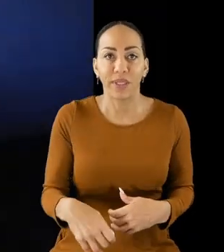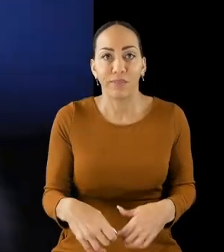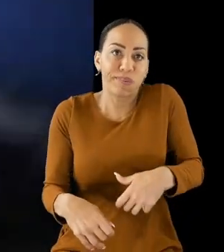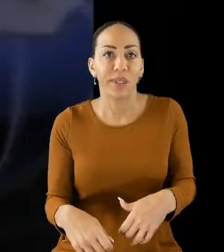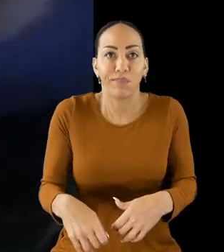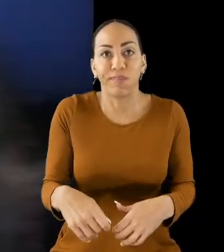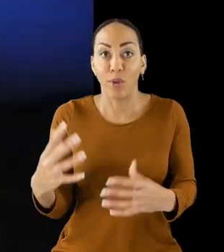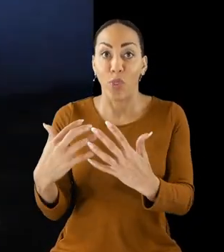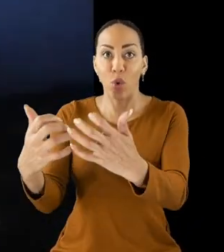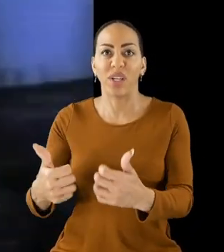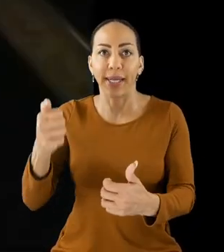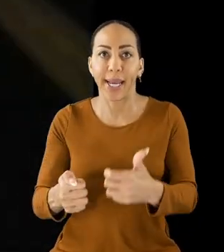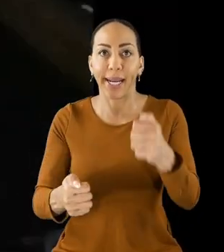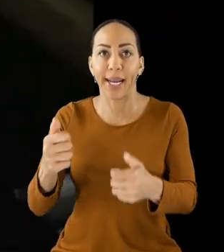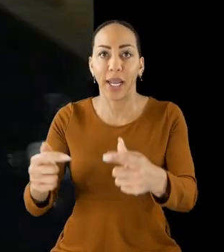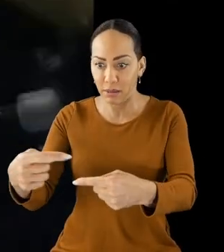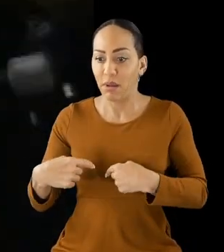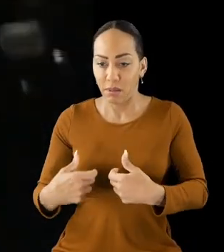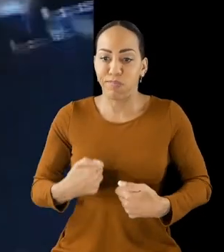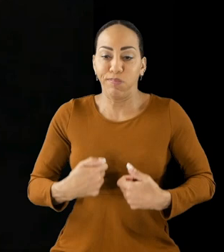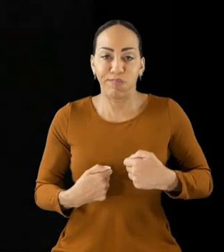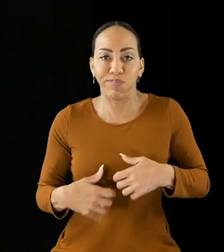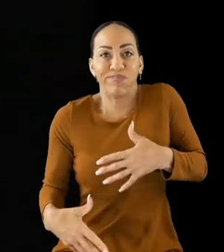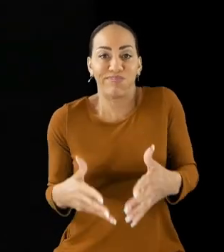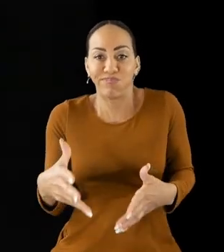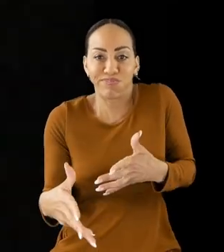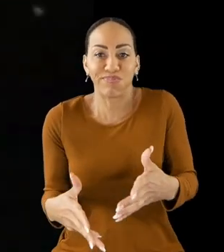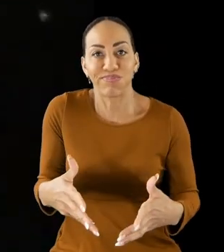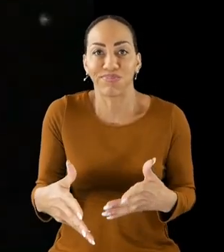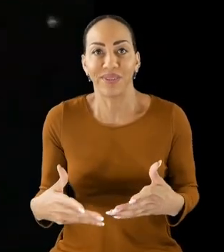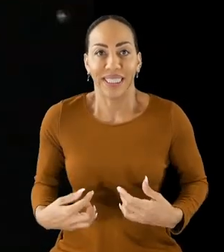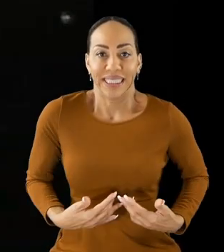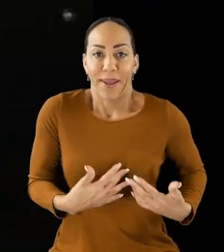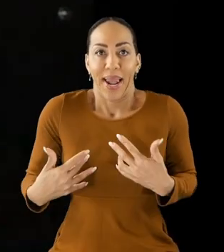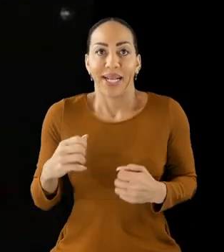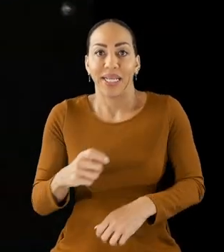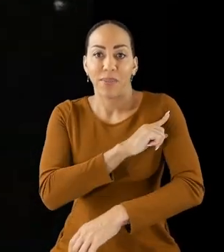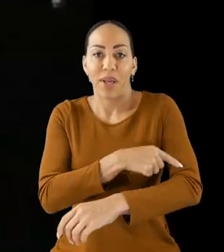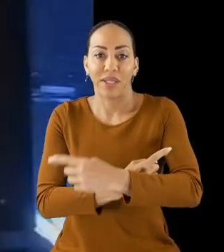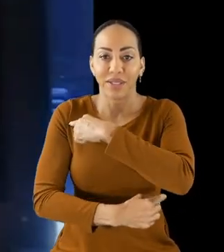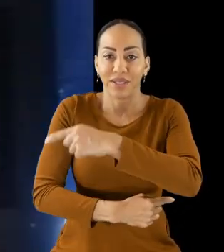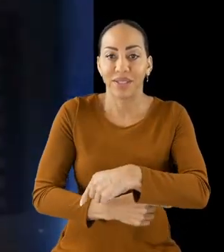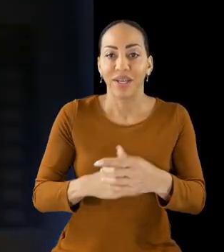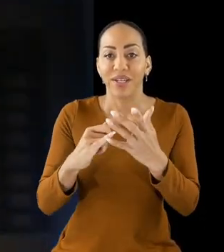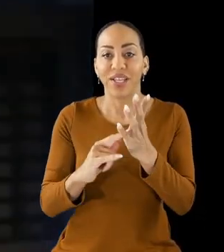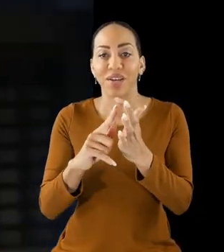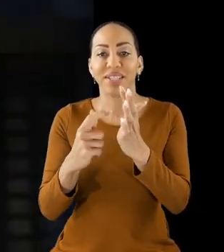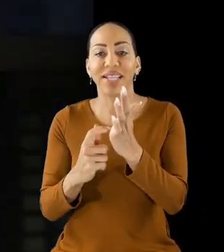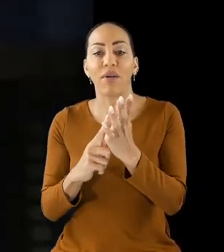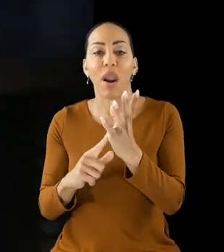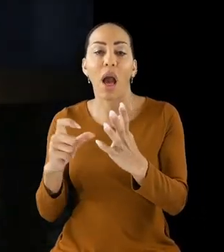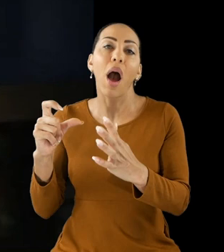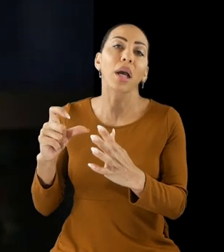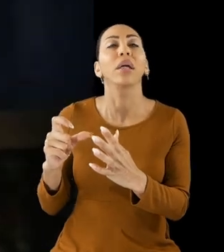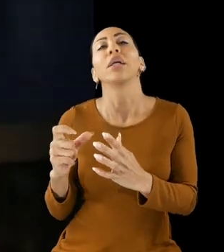They're prompted by the audience clicking a virtual body online, which stimulates his different muscles. So